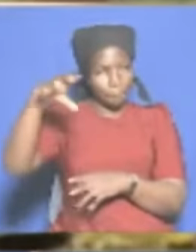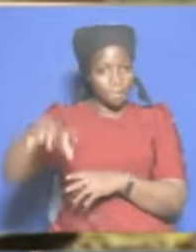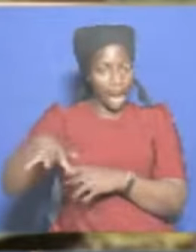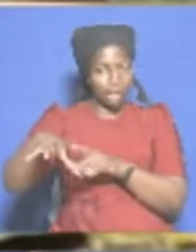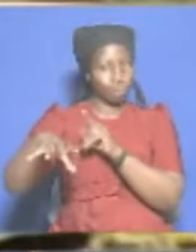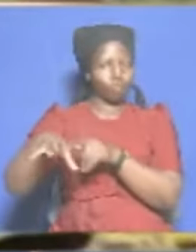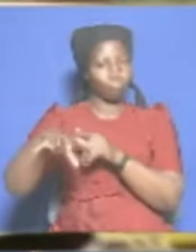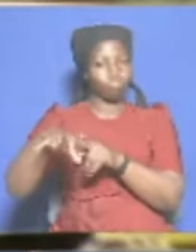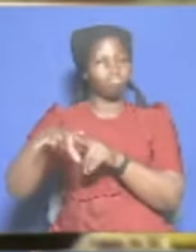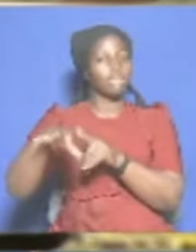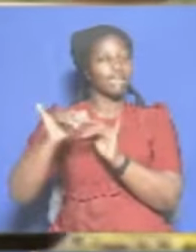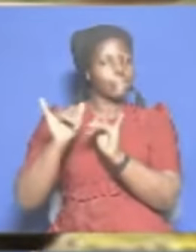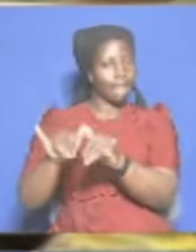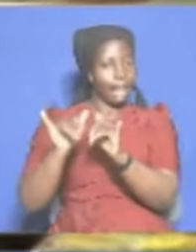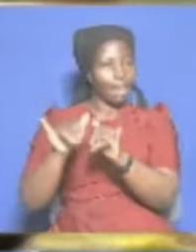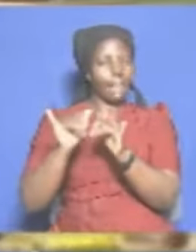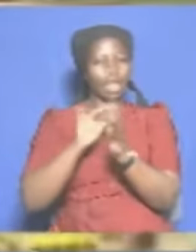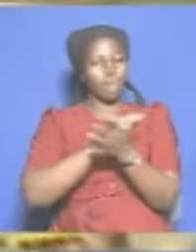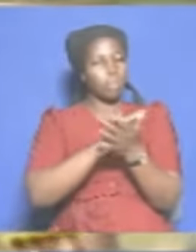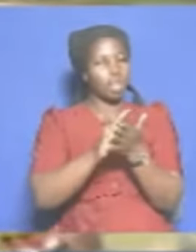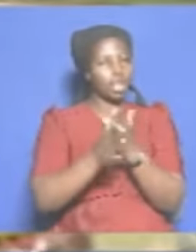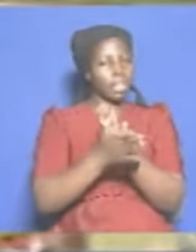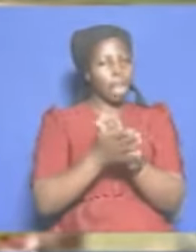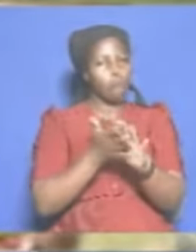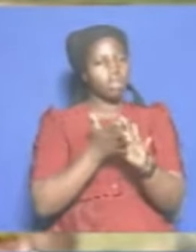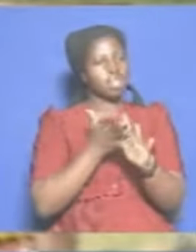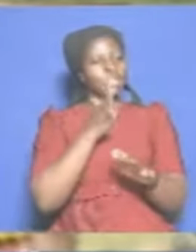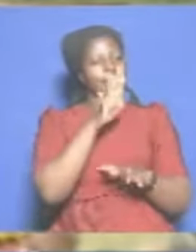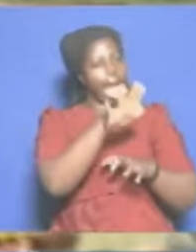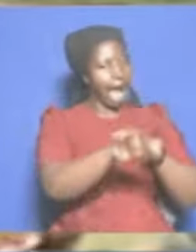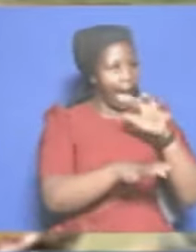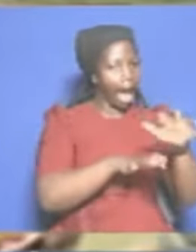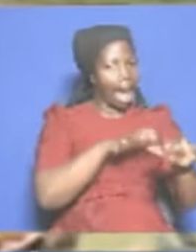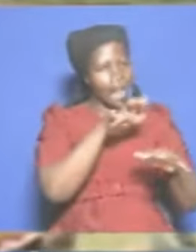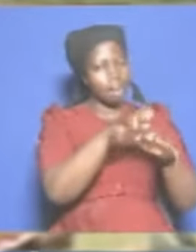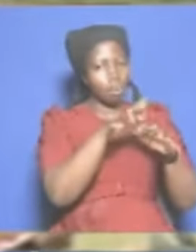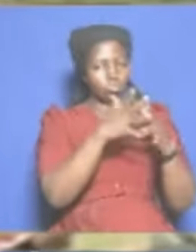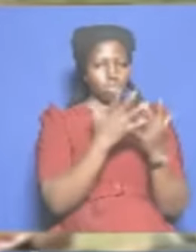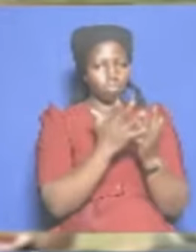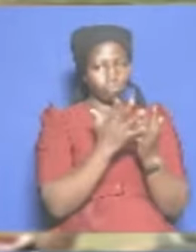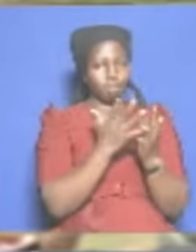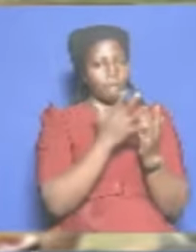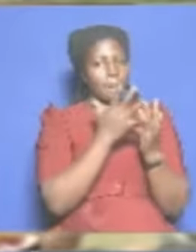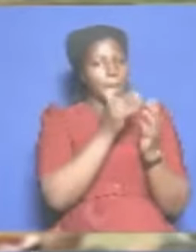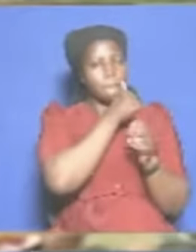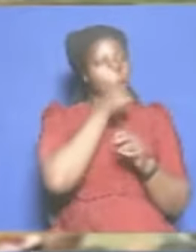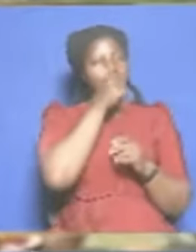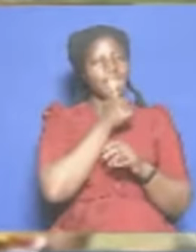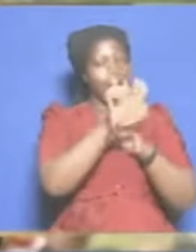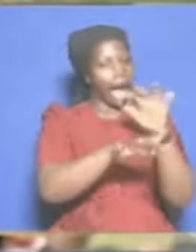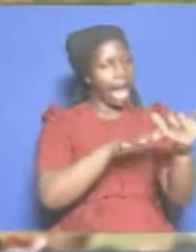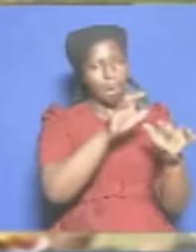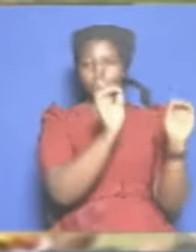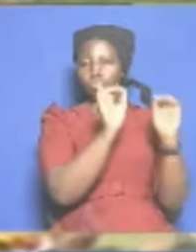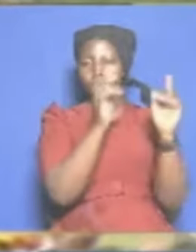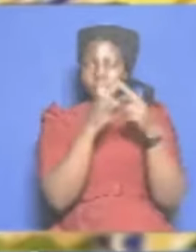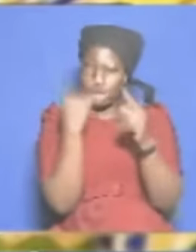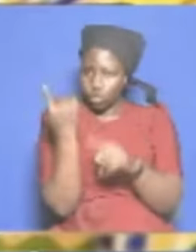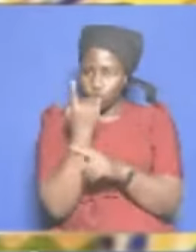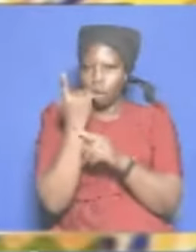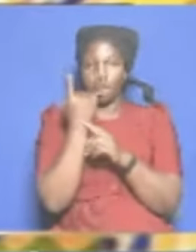imepaki pila livestock, pila wanyama ya wananchi yeyote, apart from wanyama ya pori peke